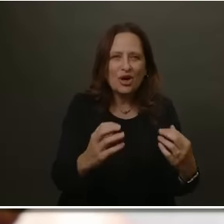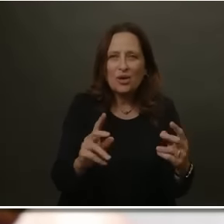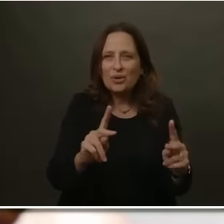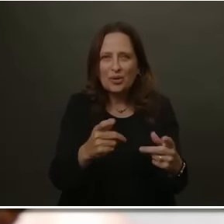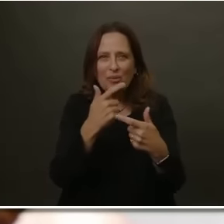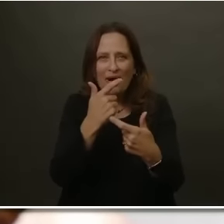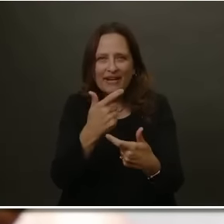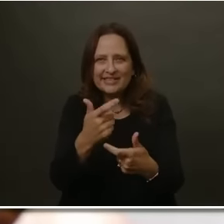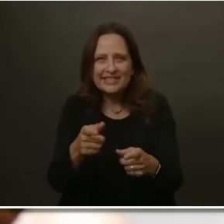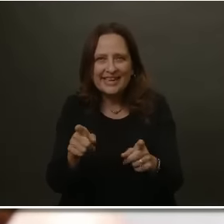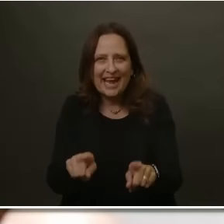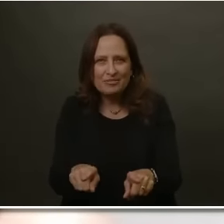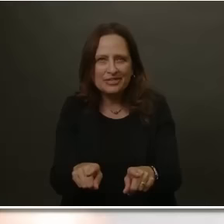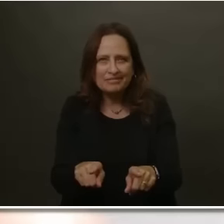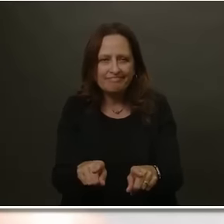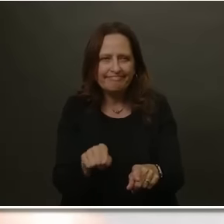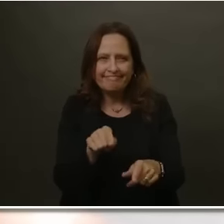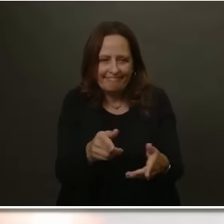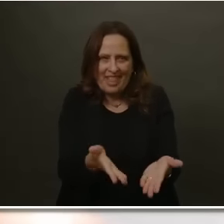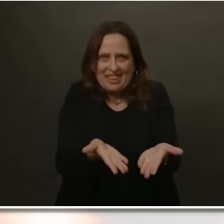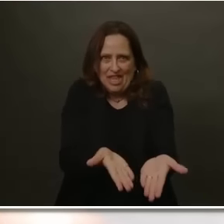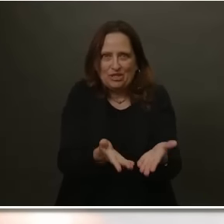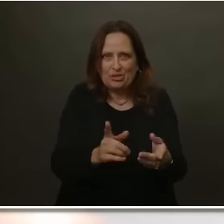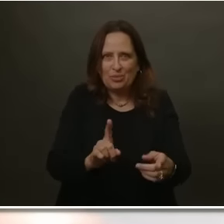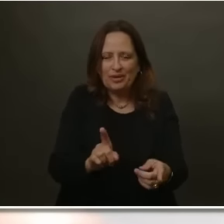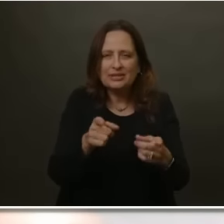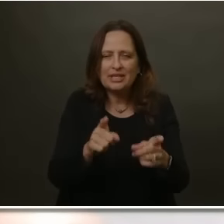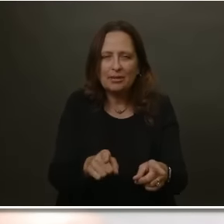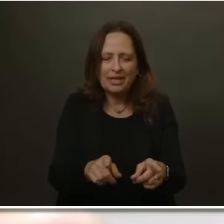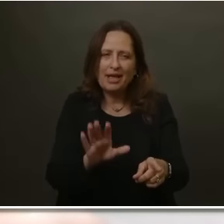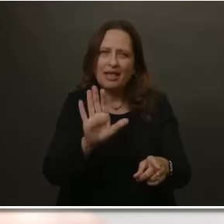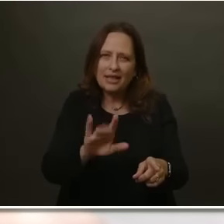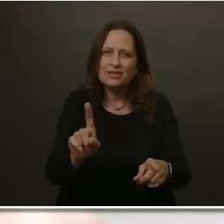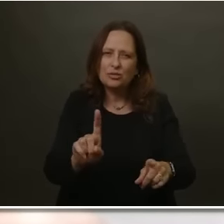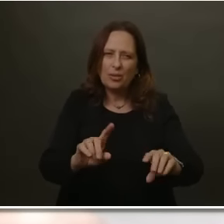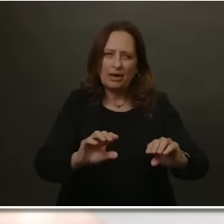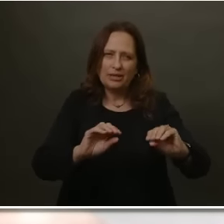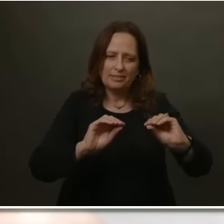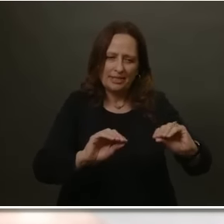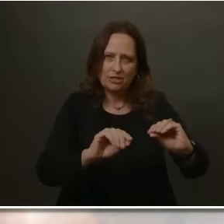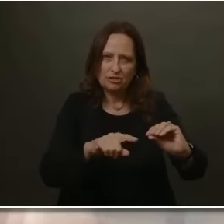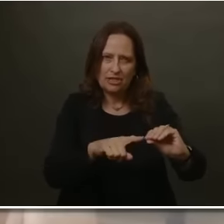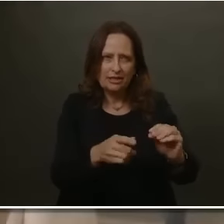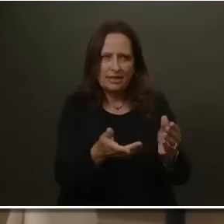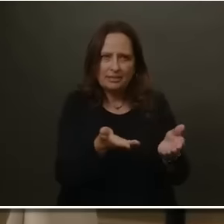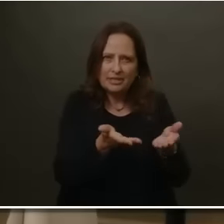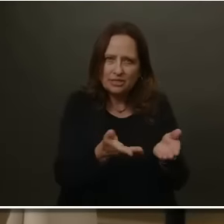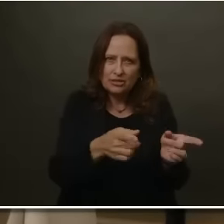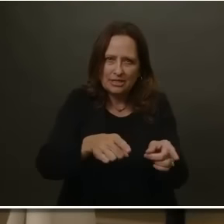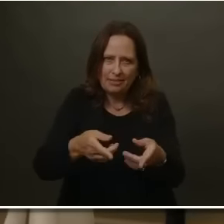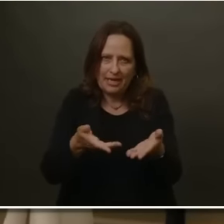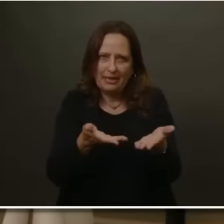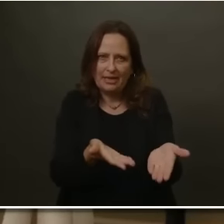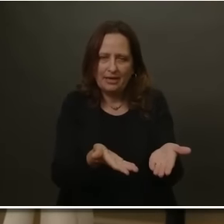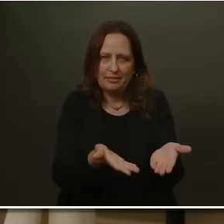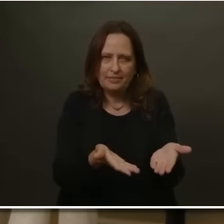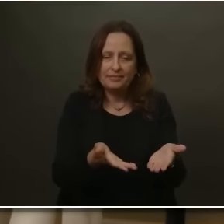happen, that's where it's happening. That's where ministry is taking place. It's in these places where